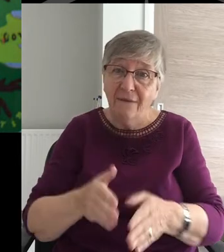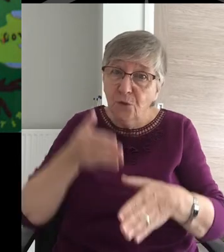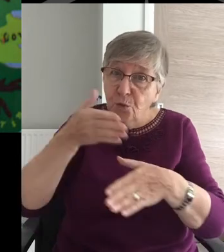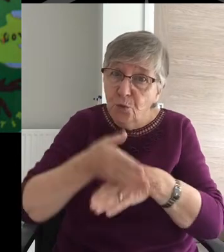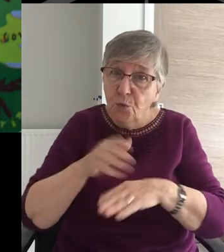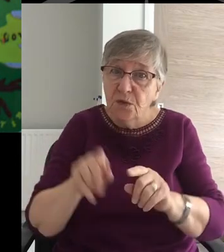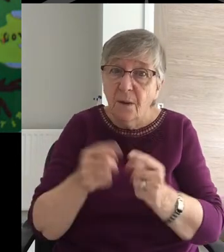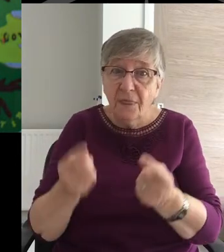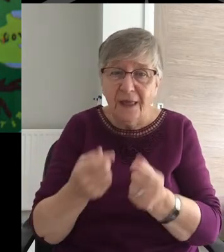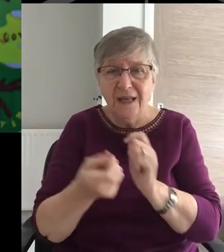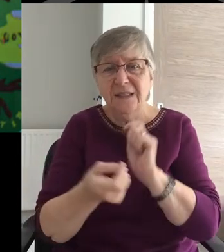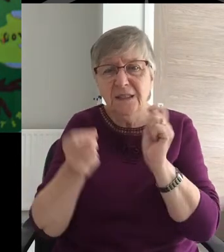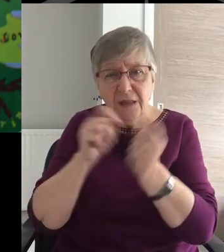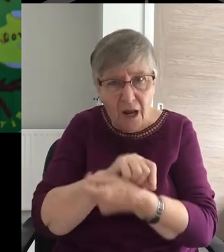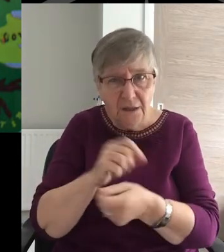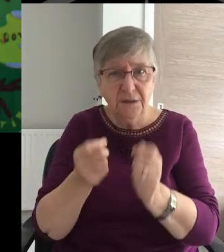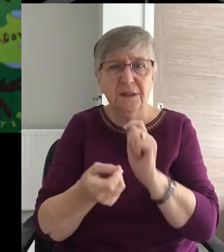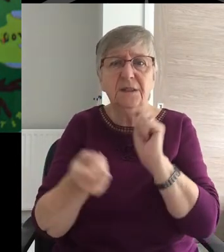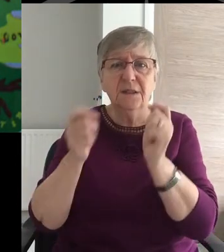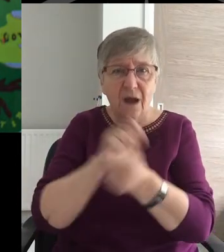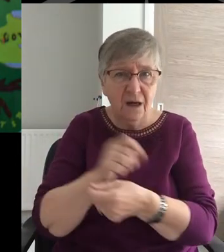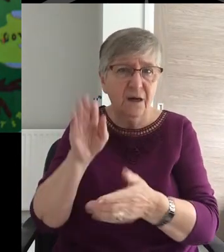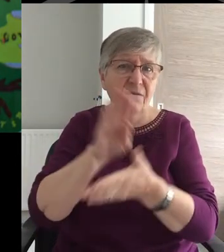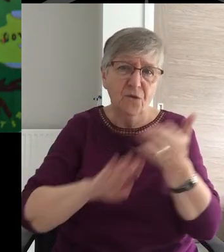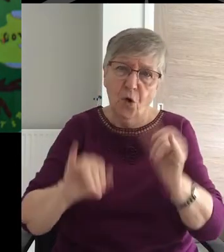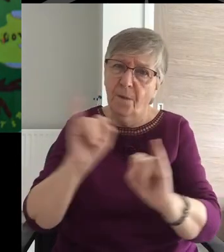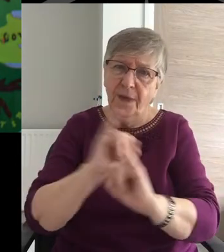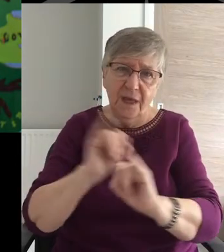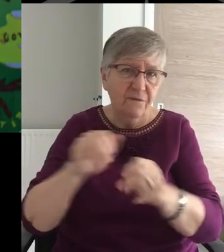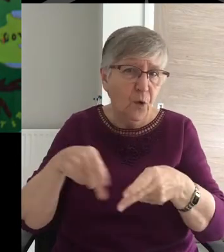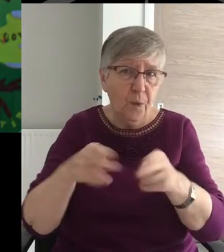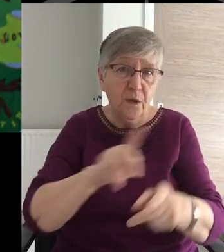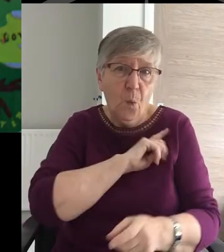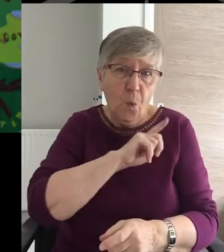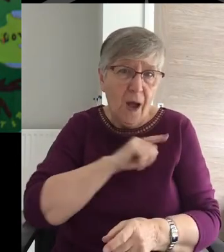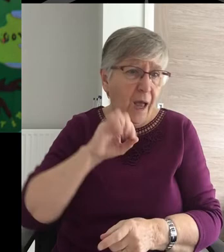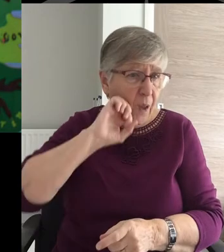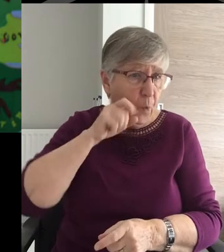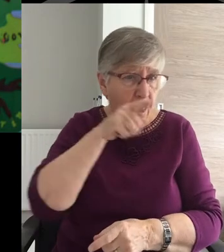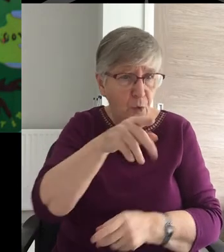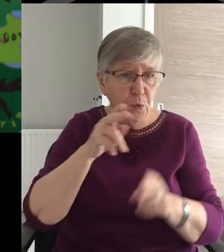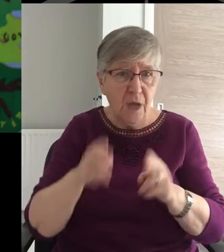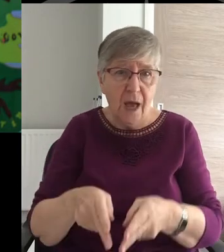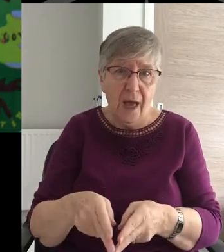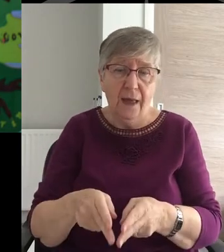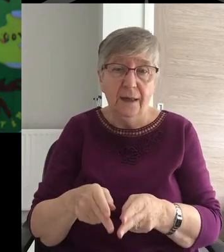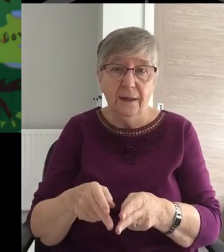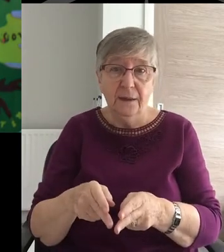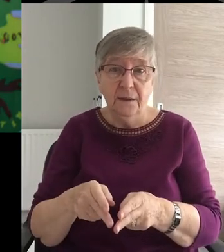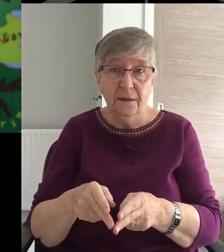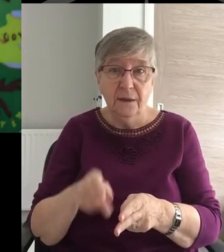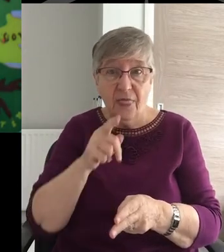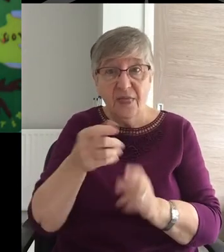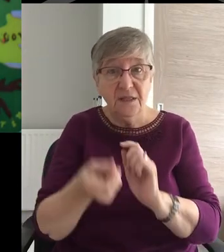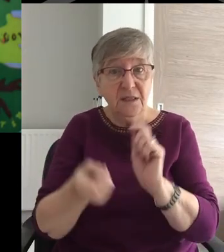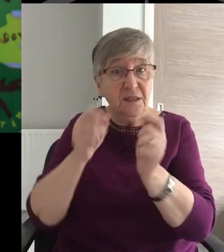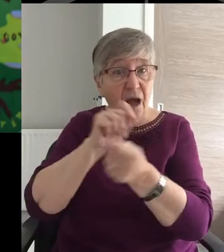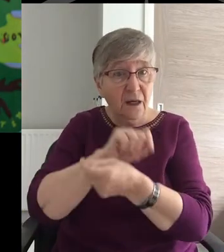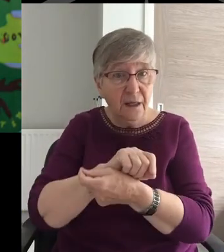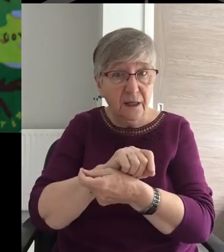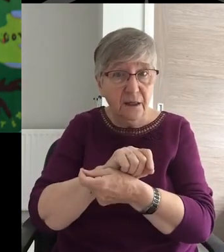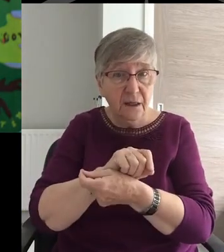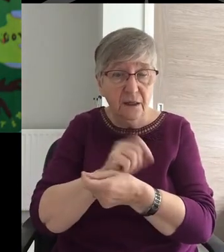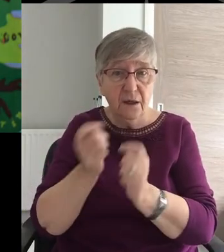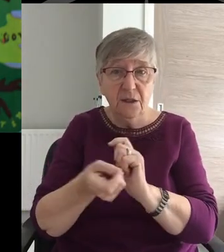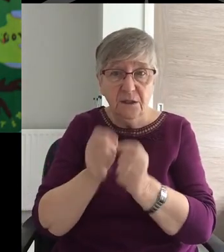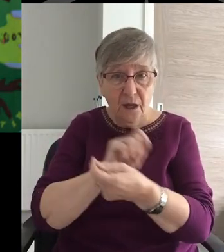11, turn from your evil ways. Why will you die, people of Israel? And this turning, this repentance, which